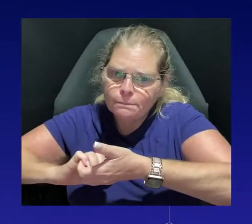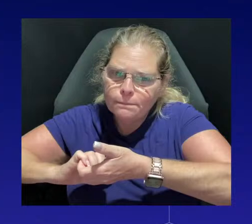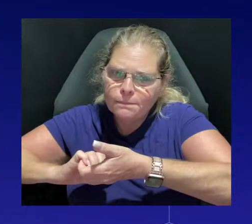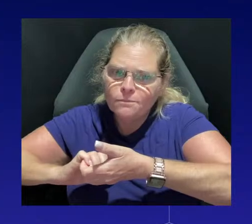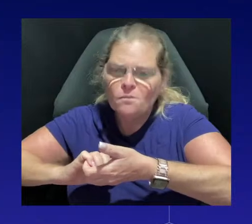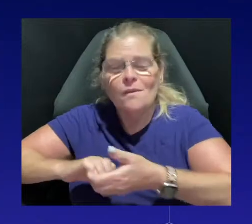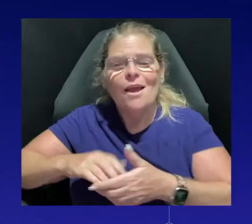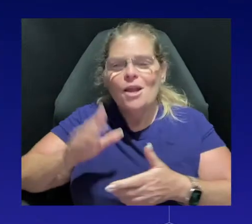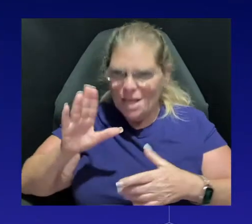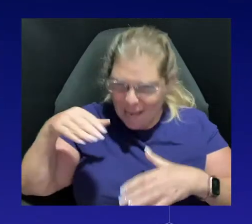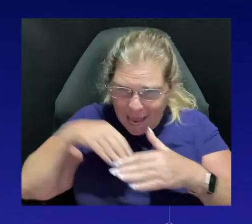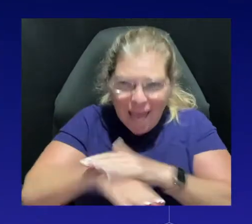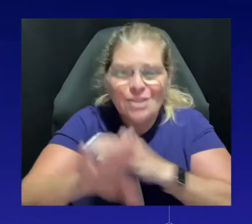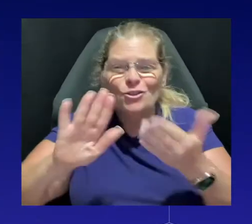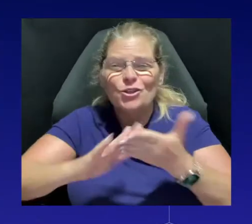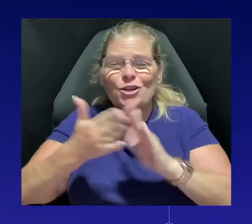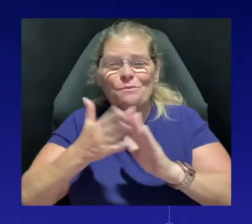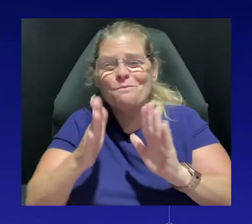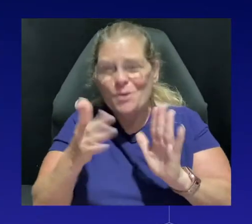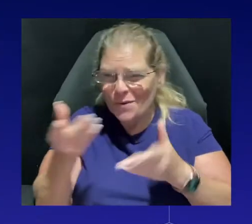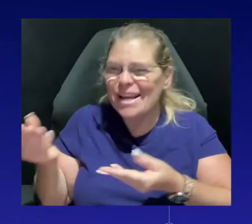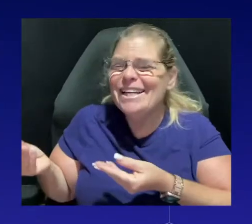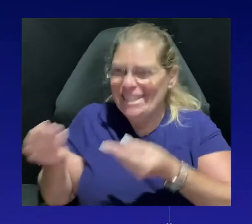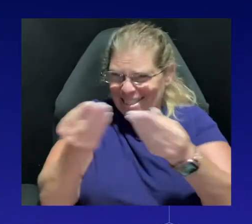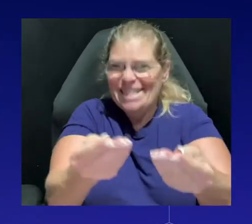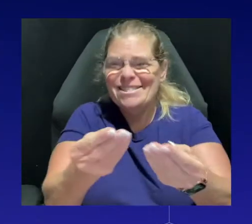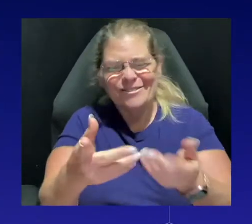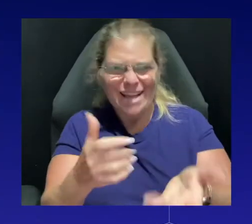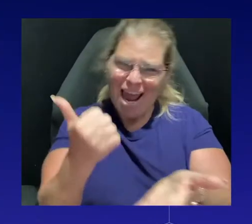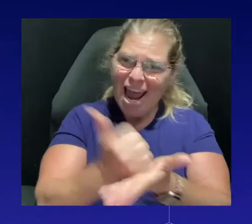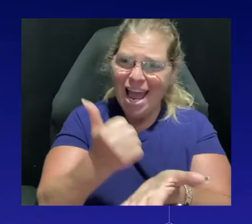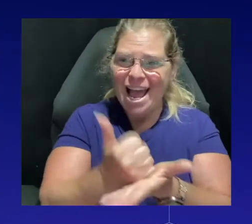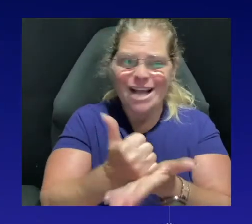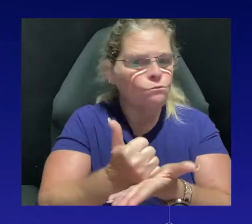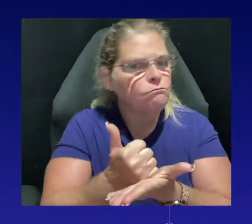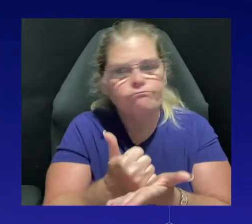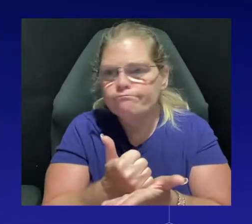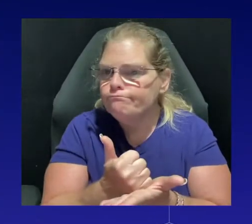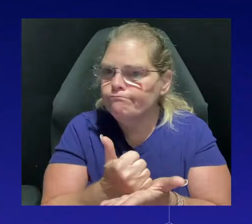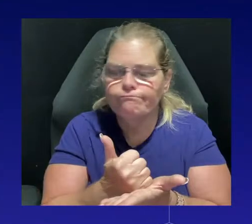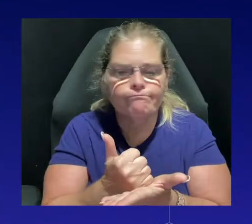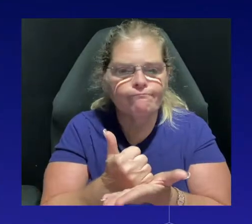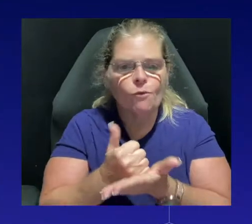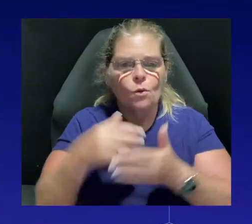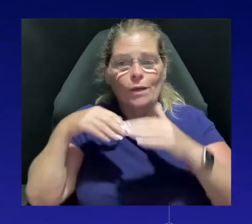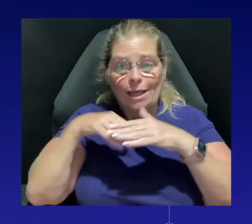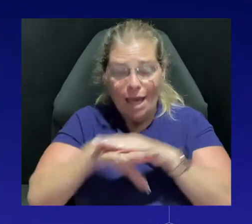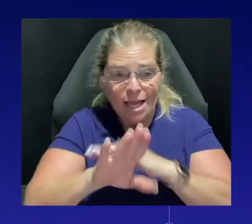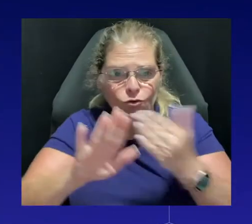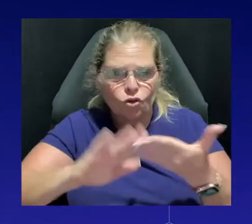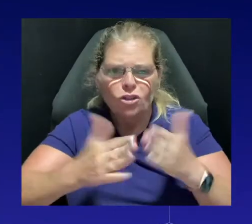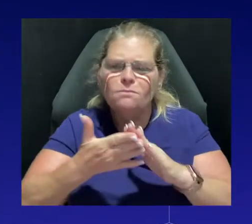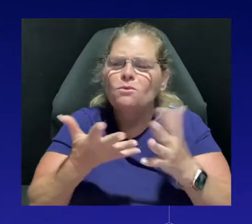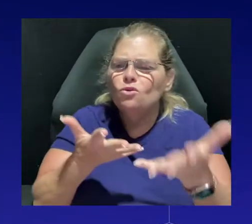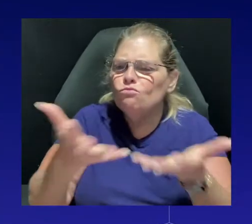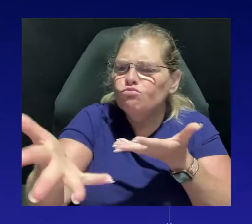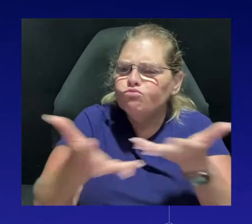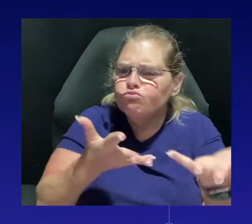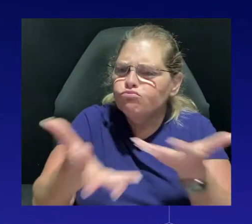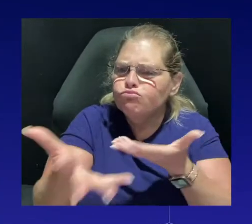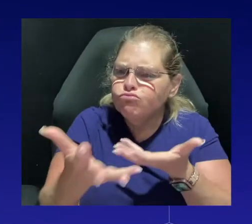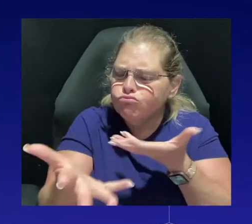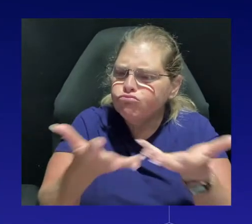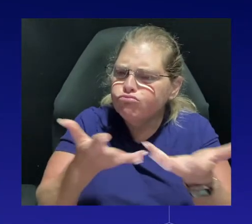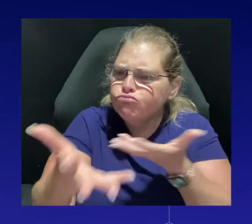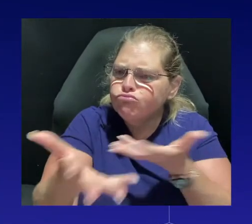to the community, take them what we know, and say, here, we're here to help you. But we're going to go to the community and say, let's talk about what the problems